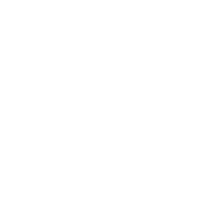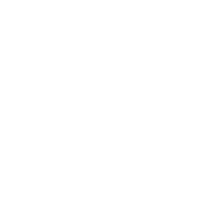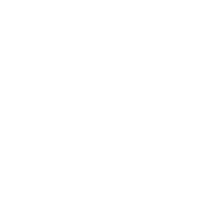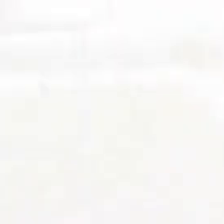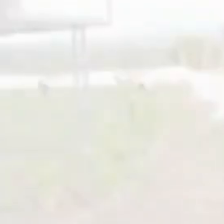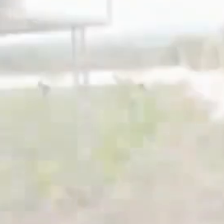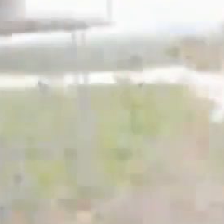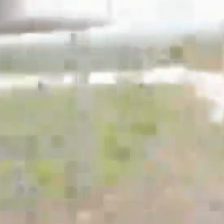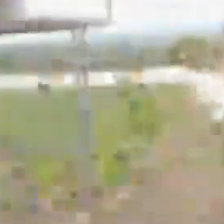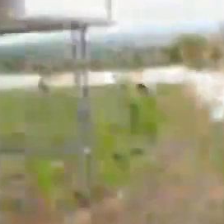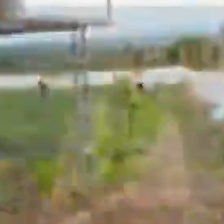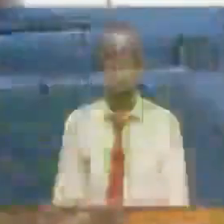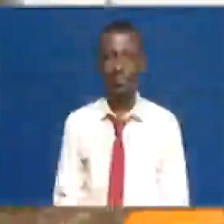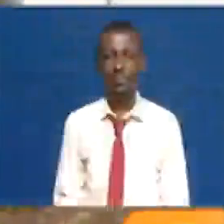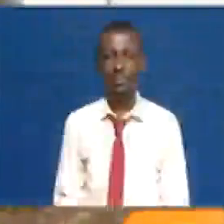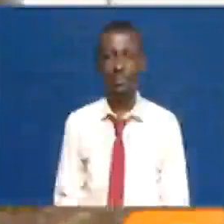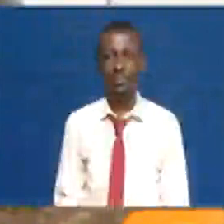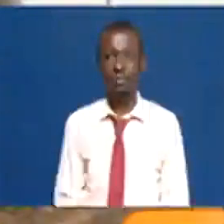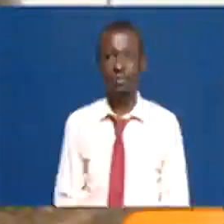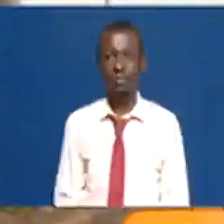Equity.